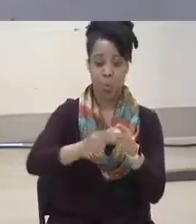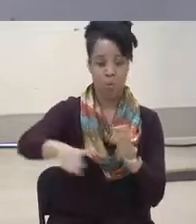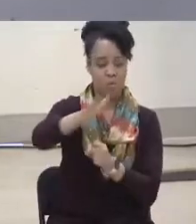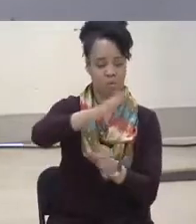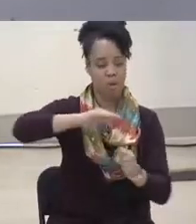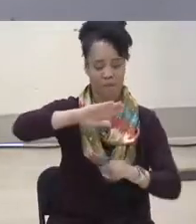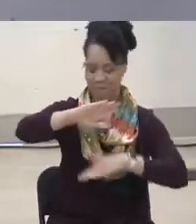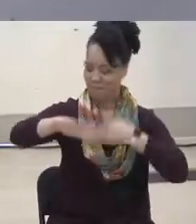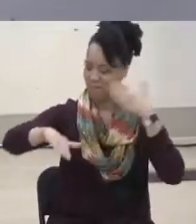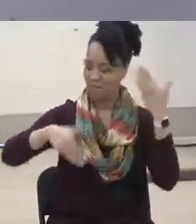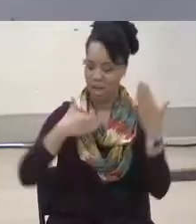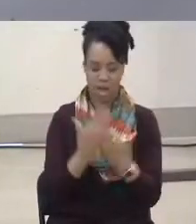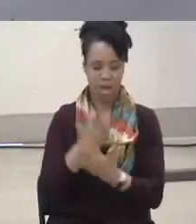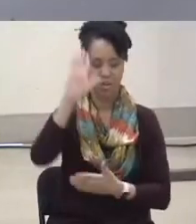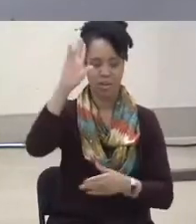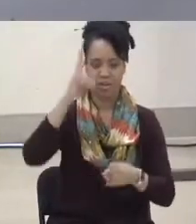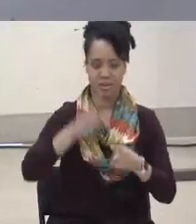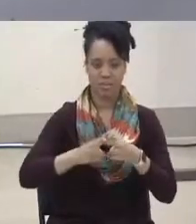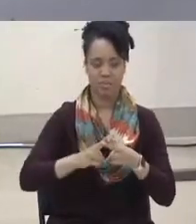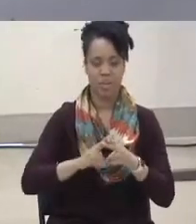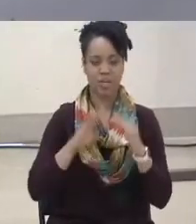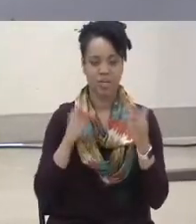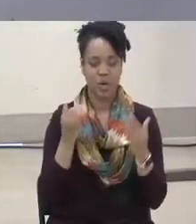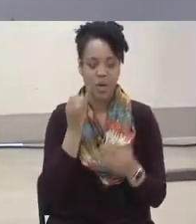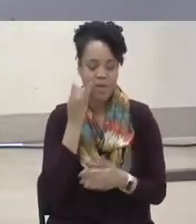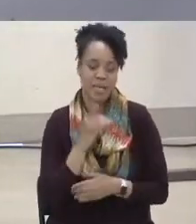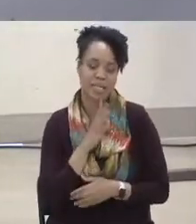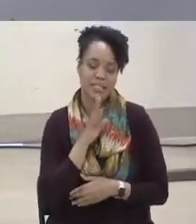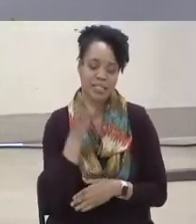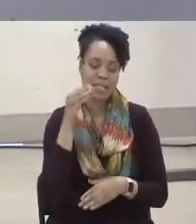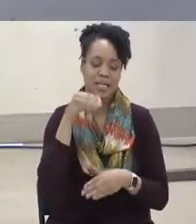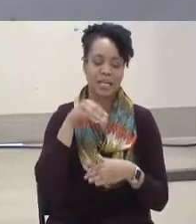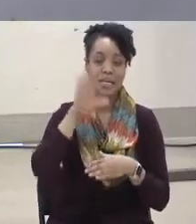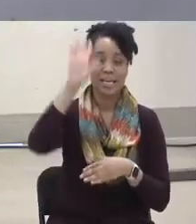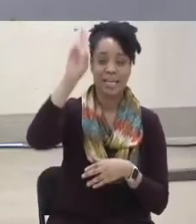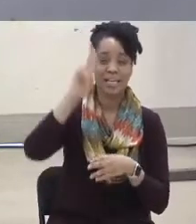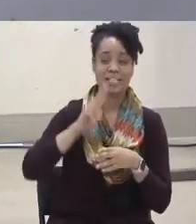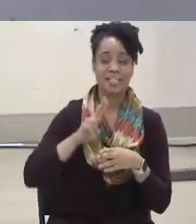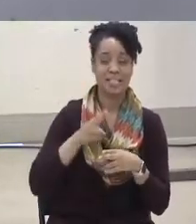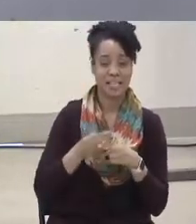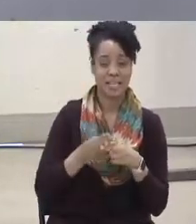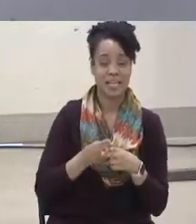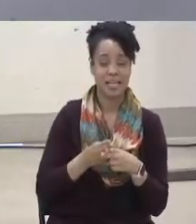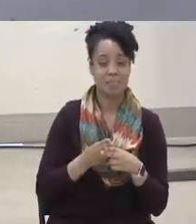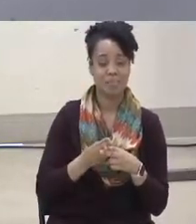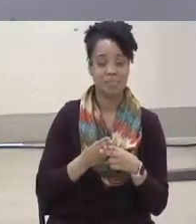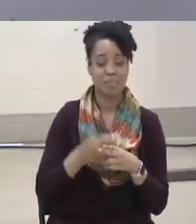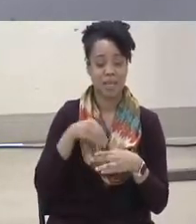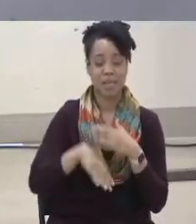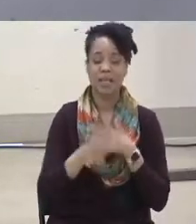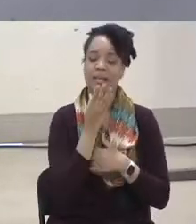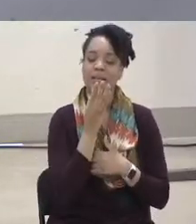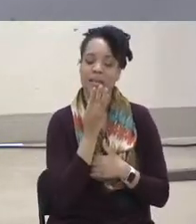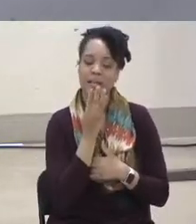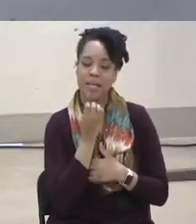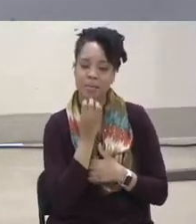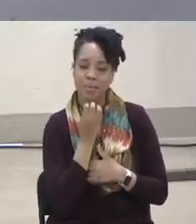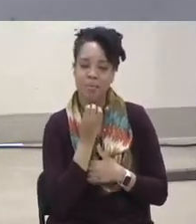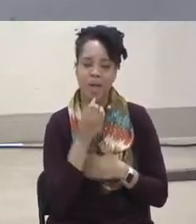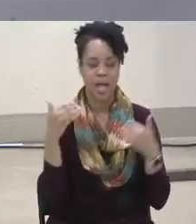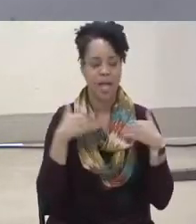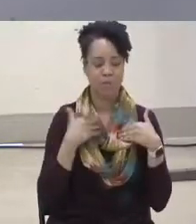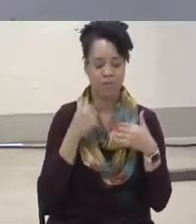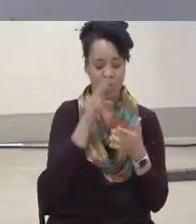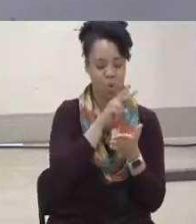más alto que su nombre. And so if I had to pronounce his name in Hebrew, Si tengo que pronunciar su nombre en hebreo, I have to read the whole Old Testament